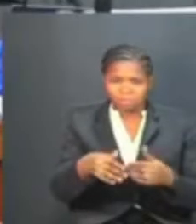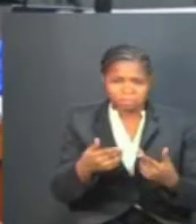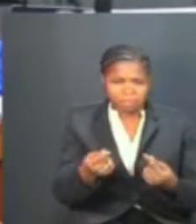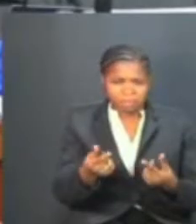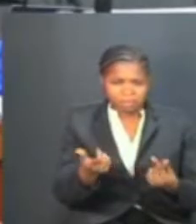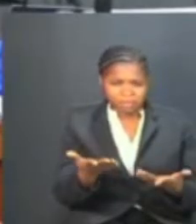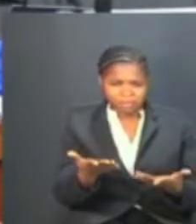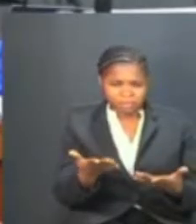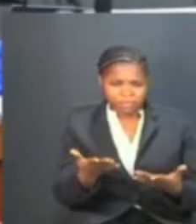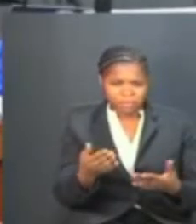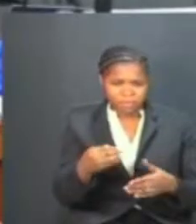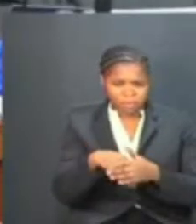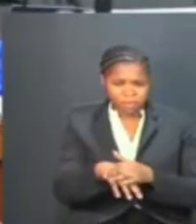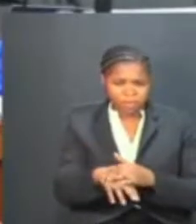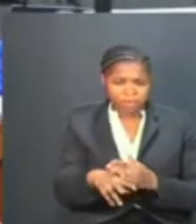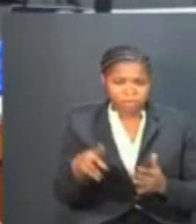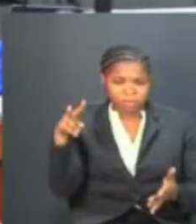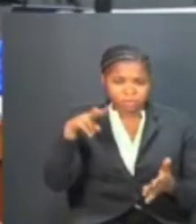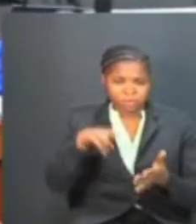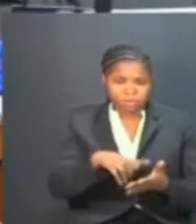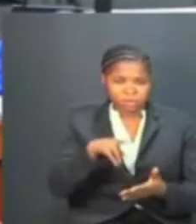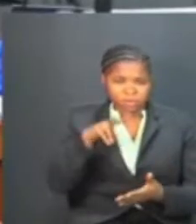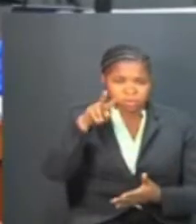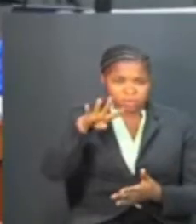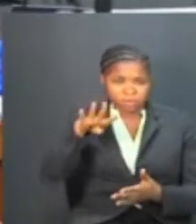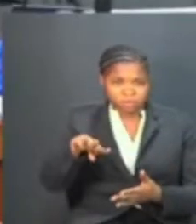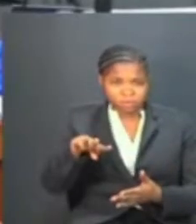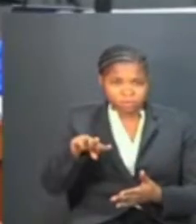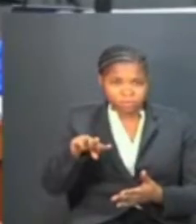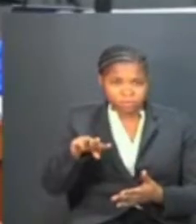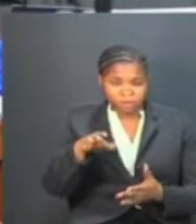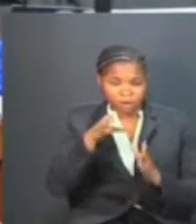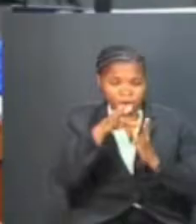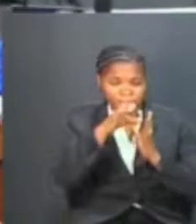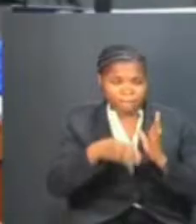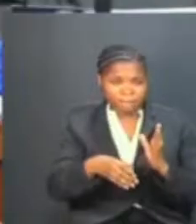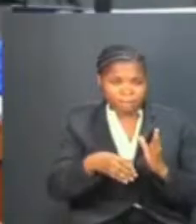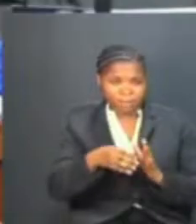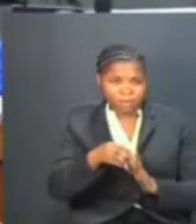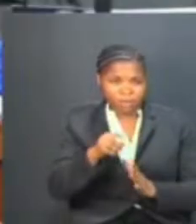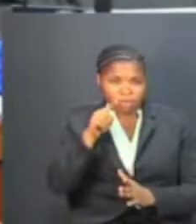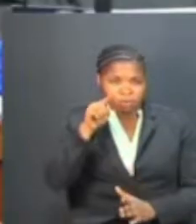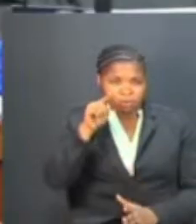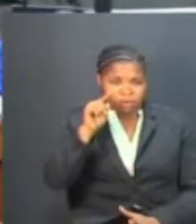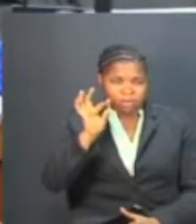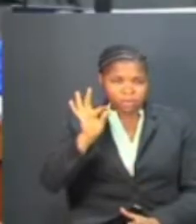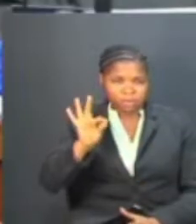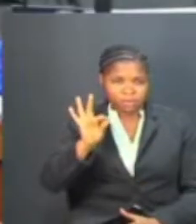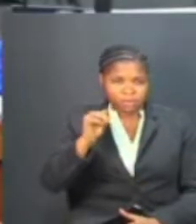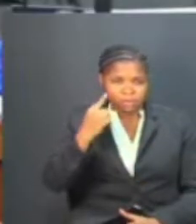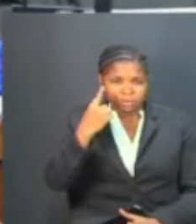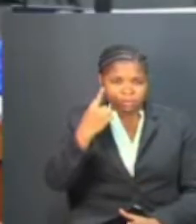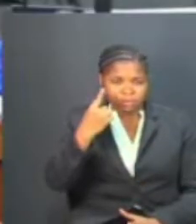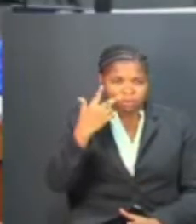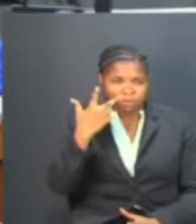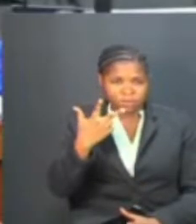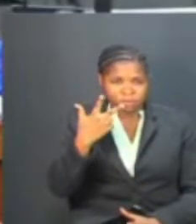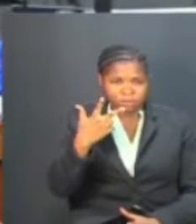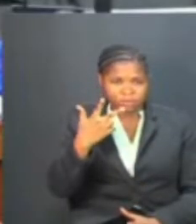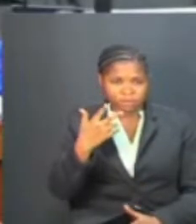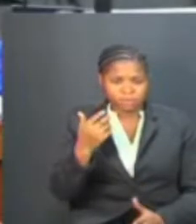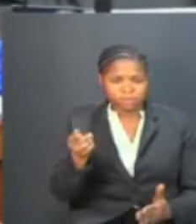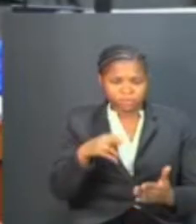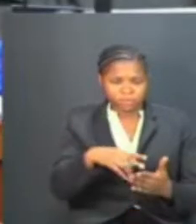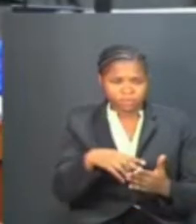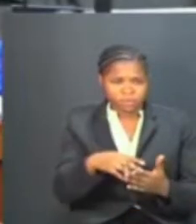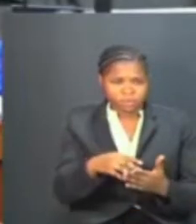Auditor General's report, paragraph 1913 lists rehabilitation of macro area roads as one